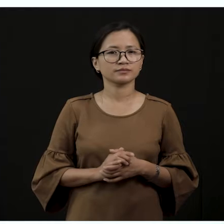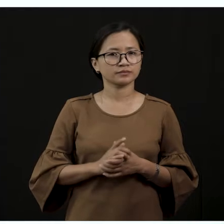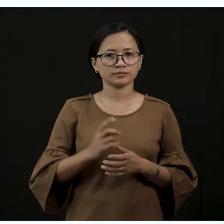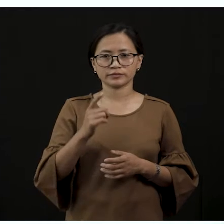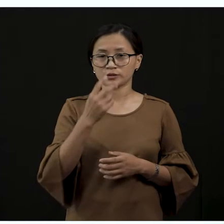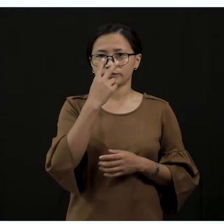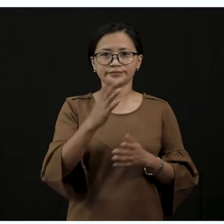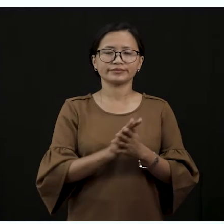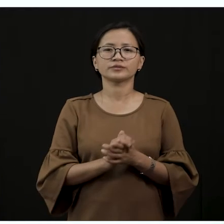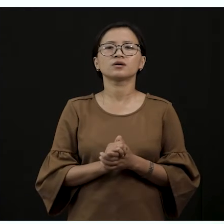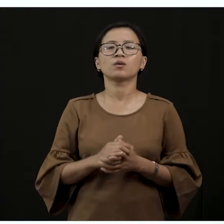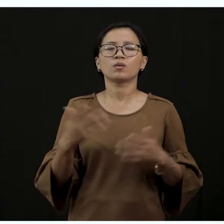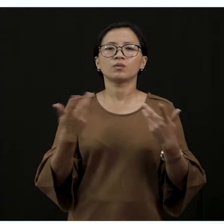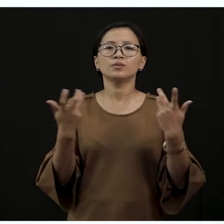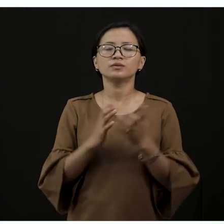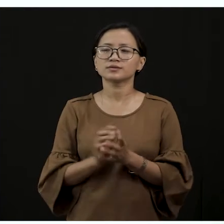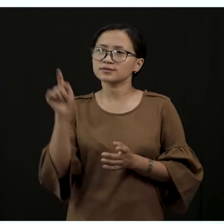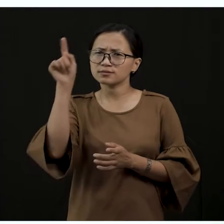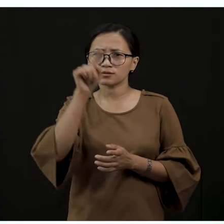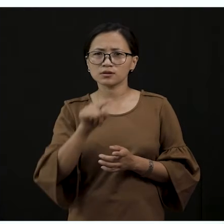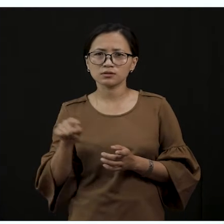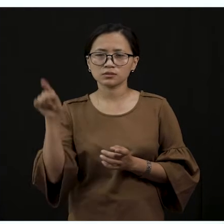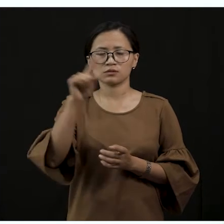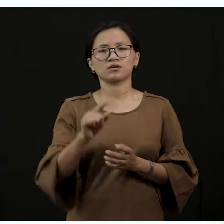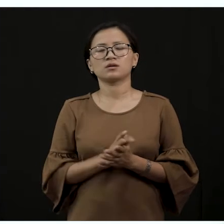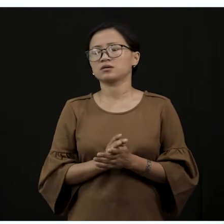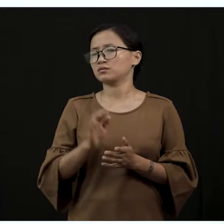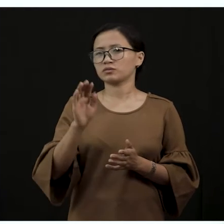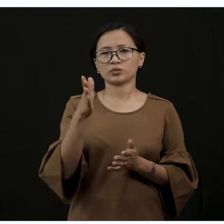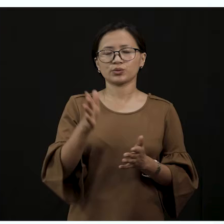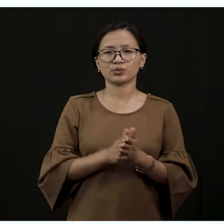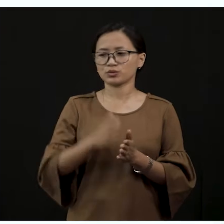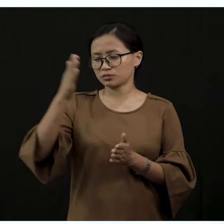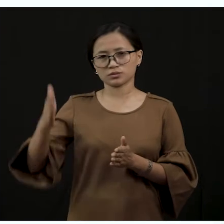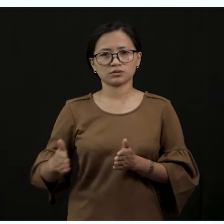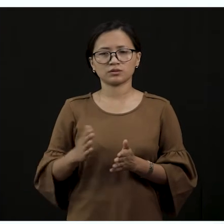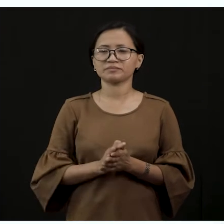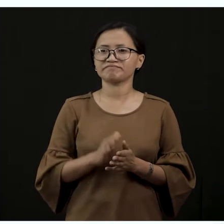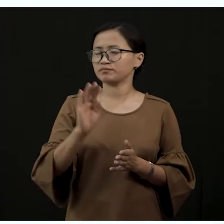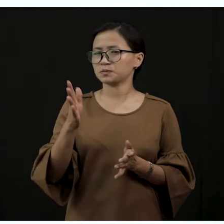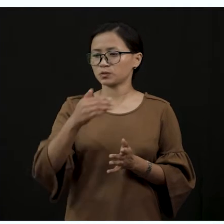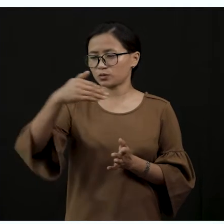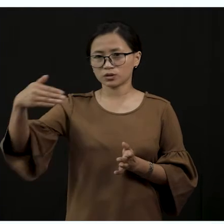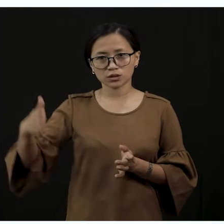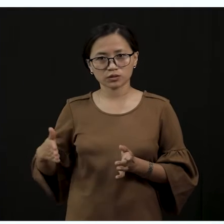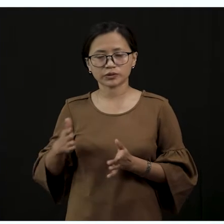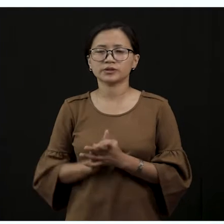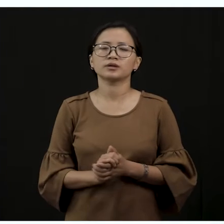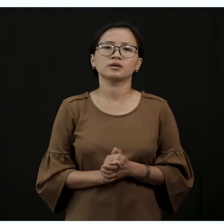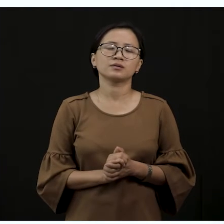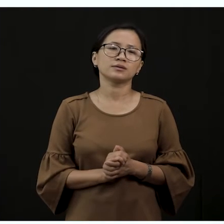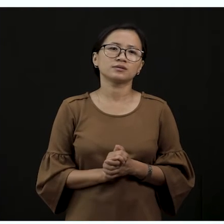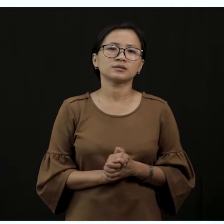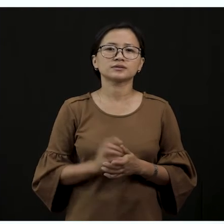this is a circle. It has no sides and no corners or vertices. This